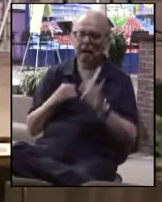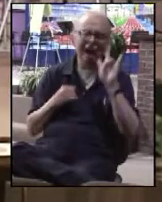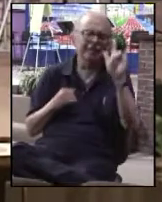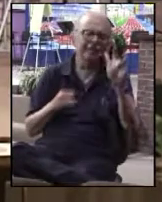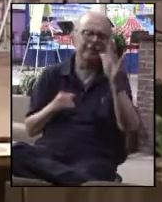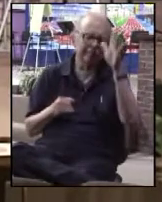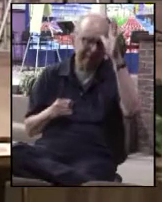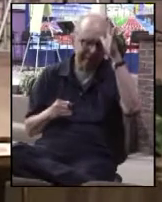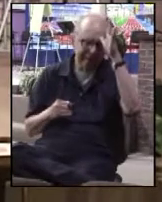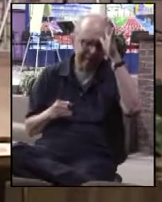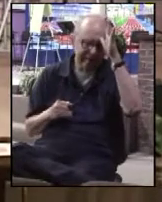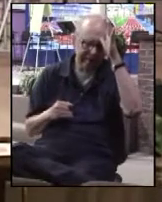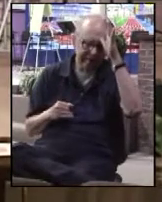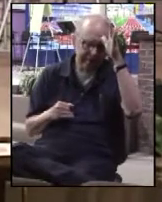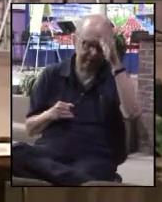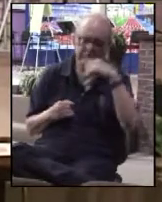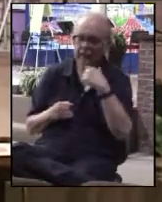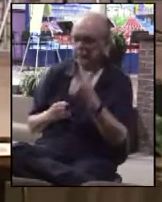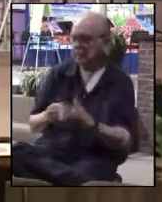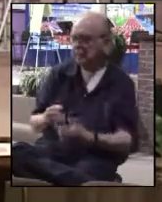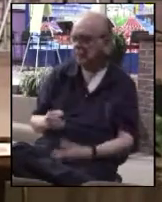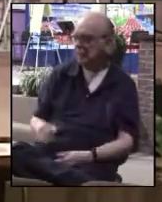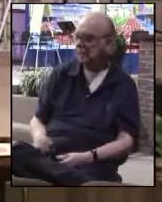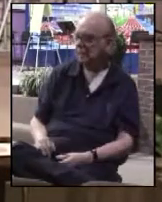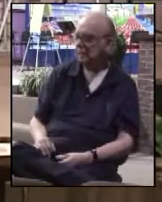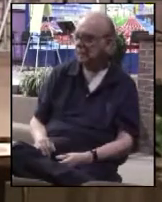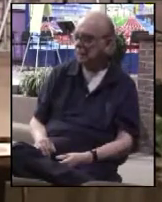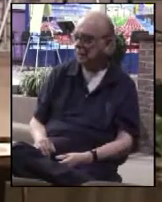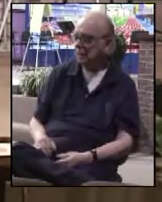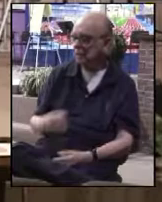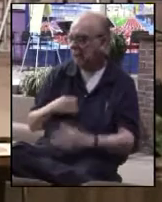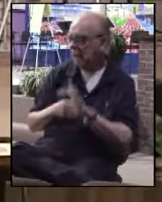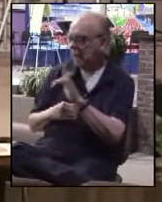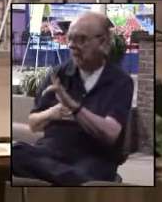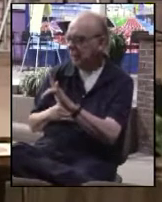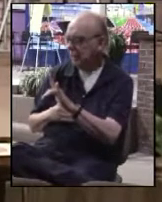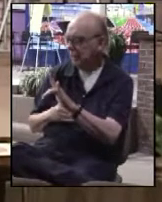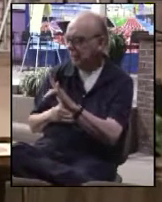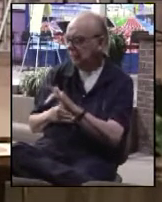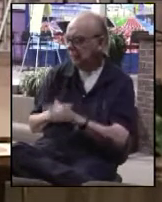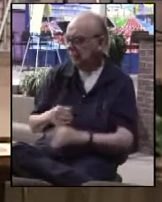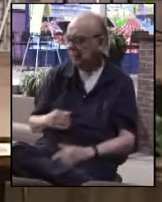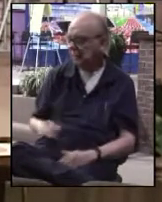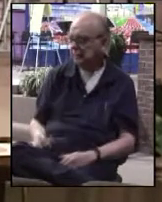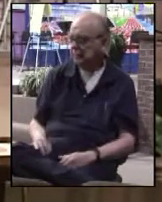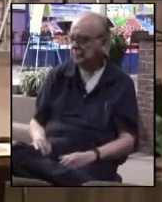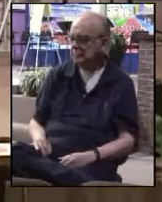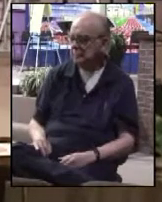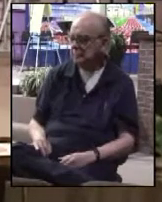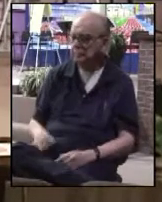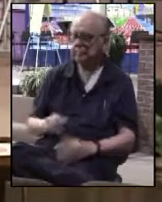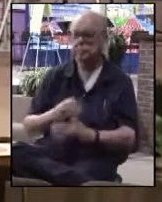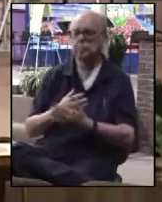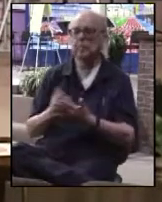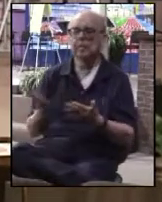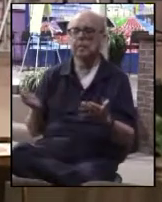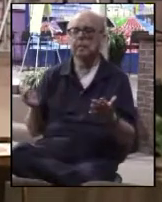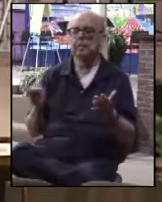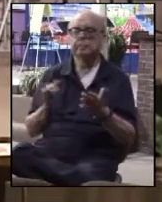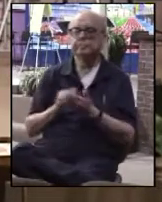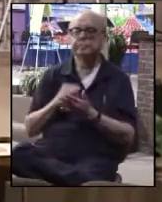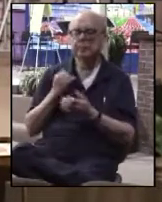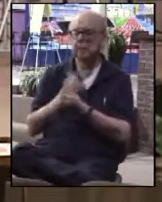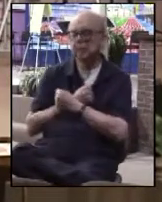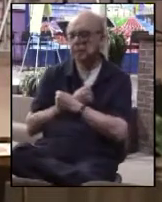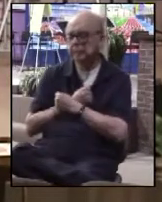and the father said I love you too buddy the thing of it is we love